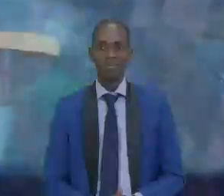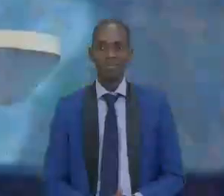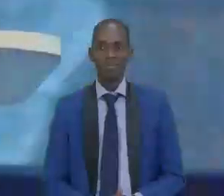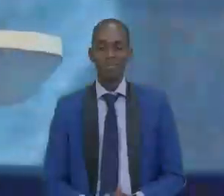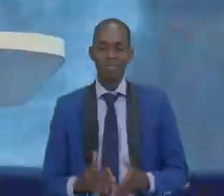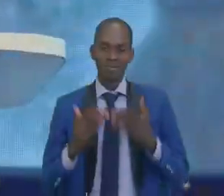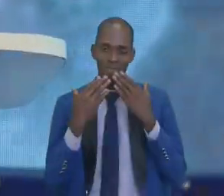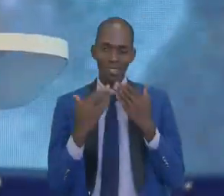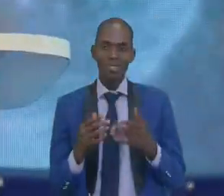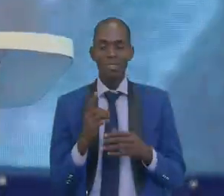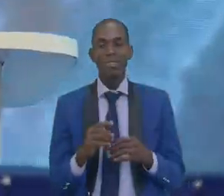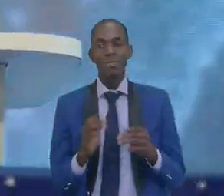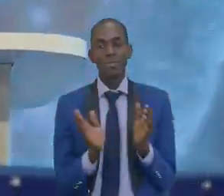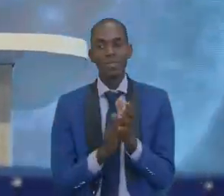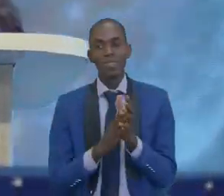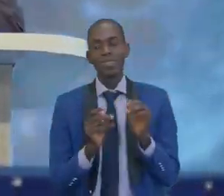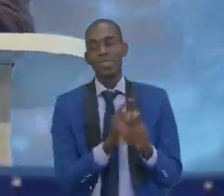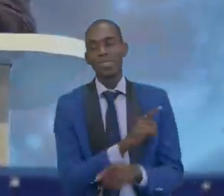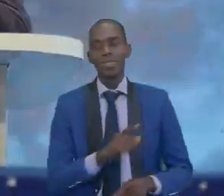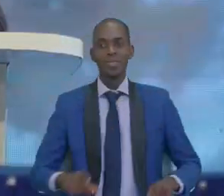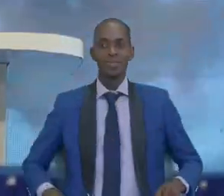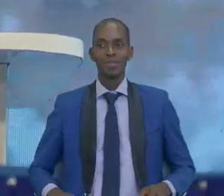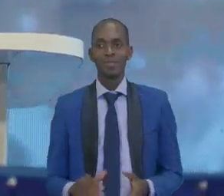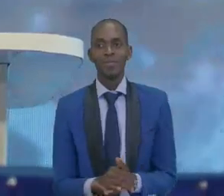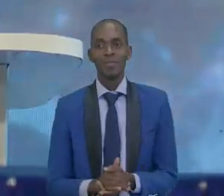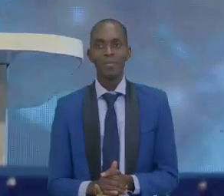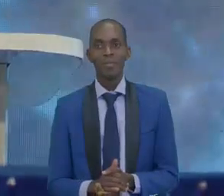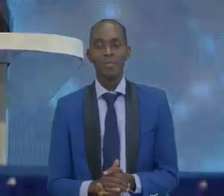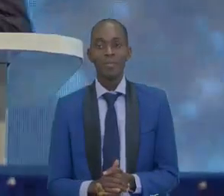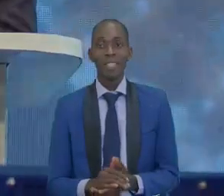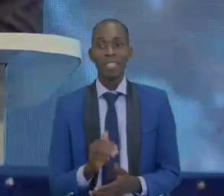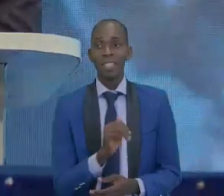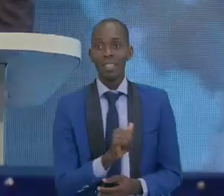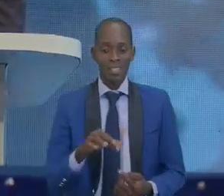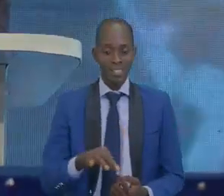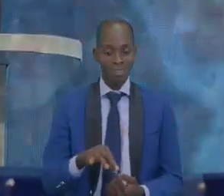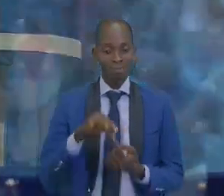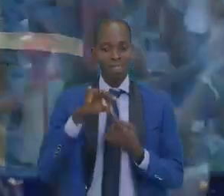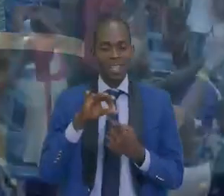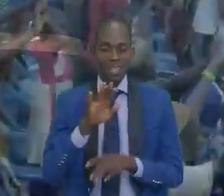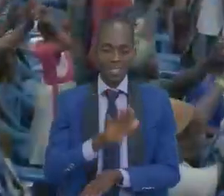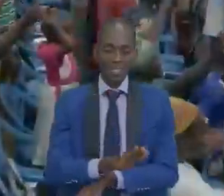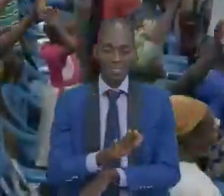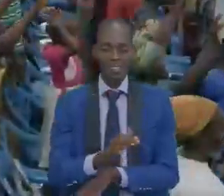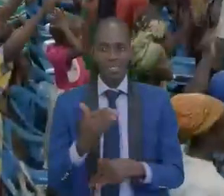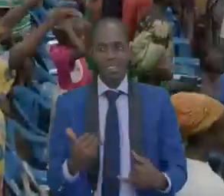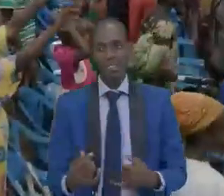Praise the Lord. A special evening today.